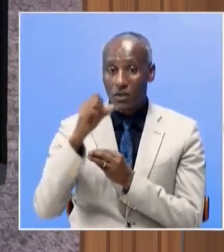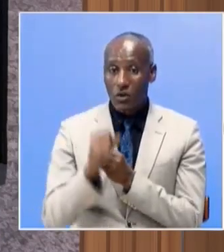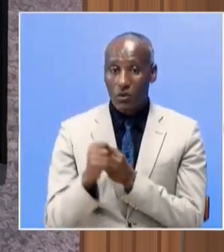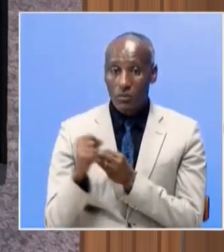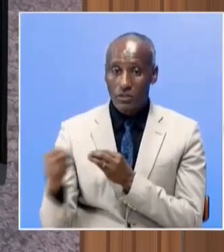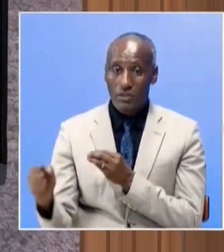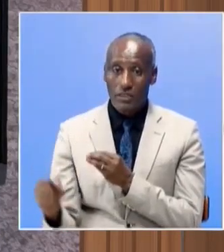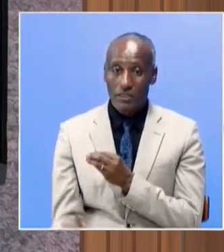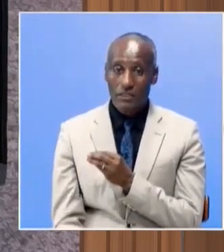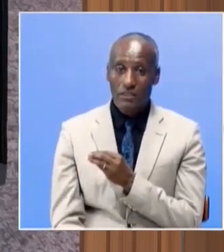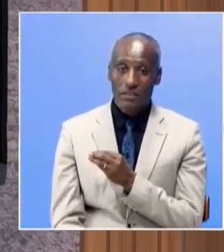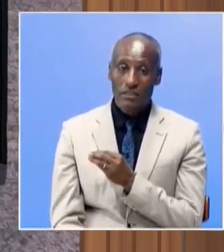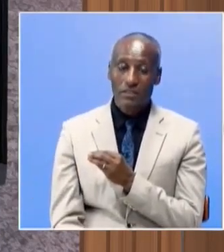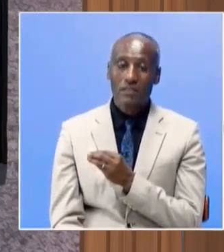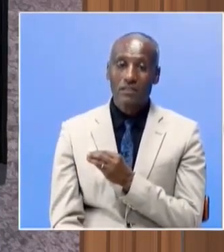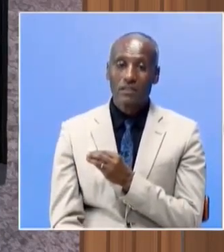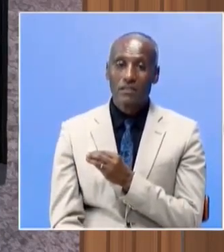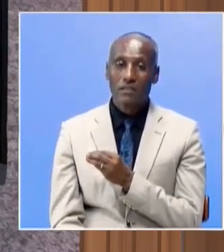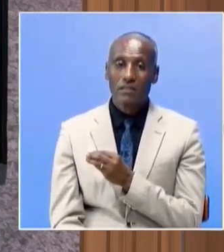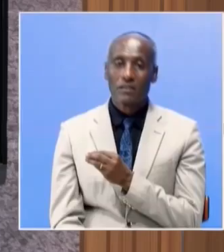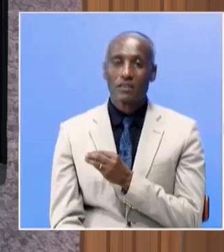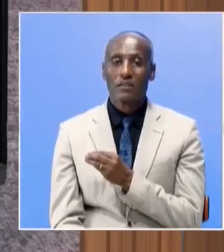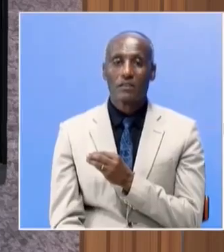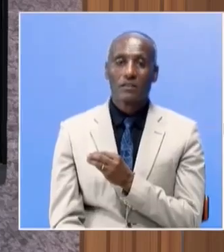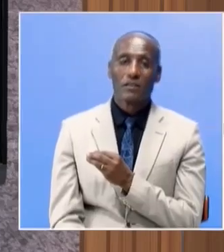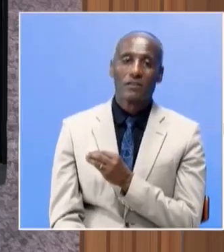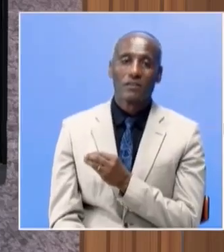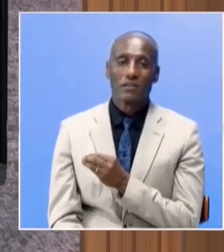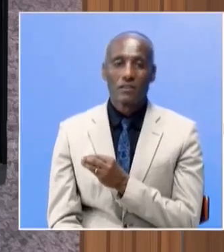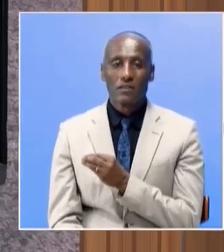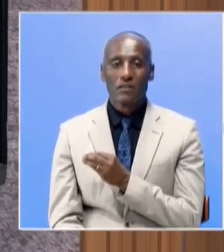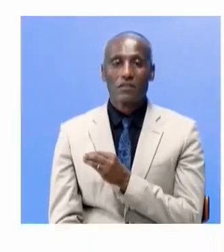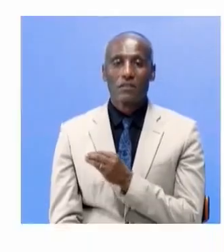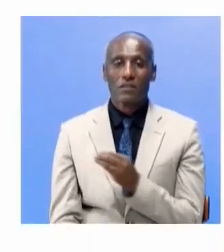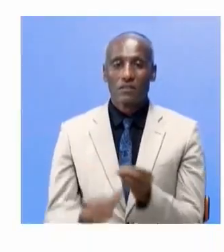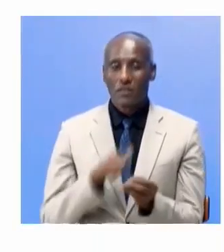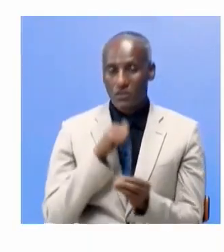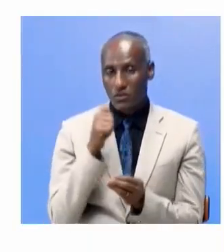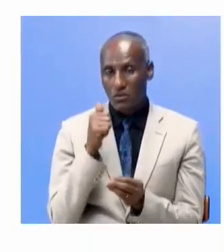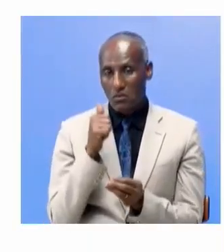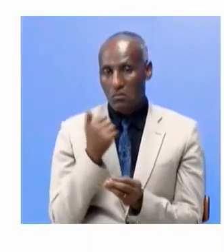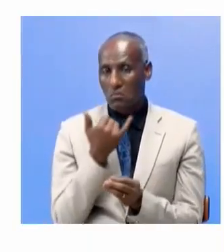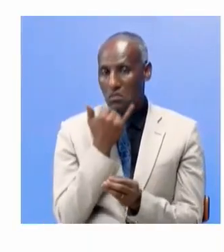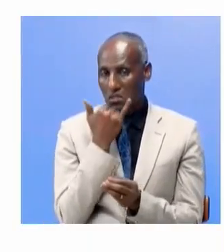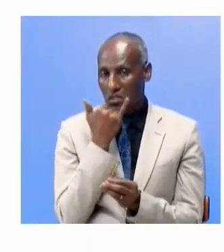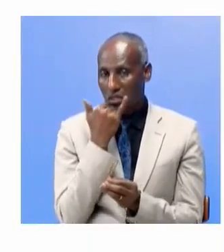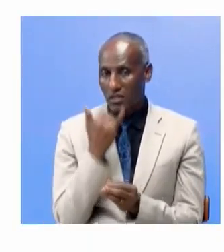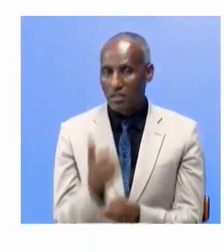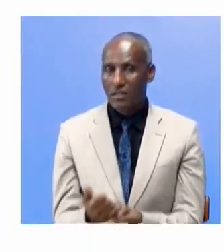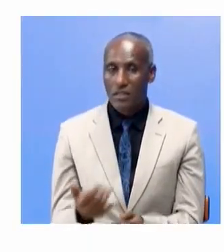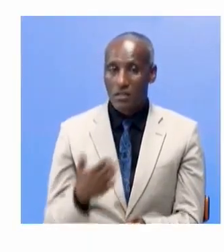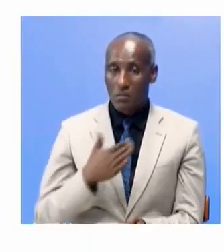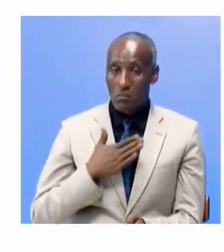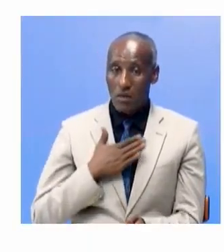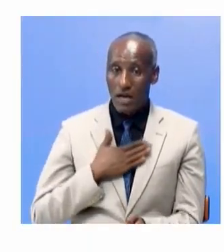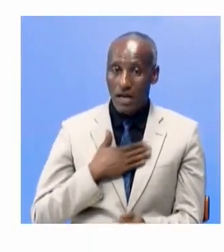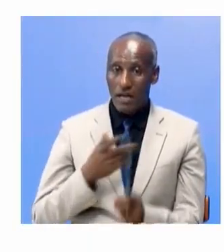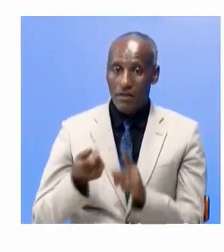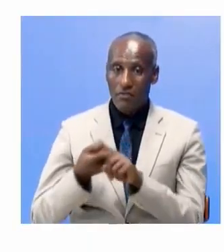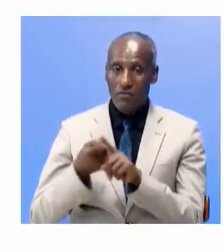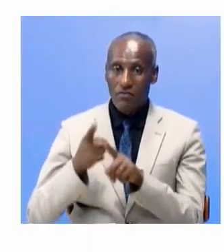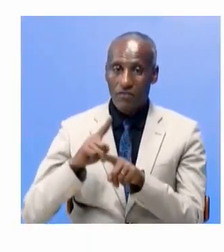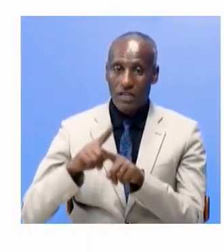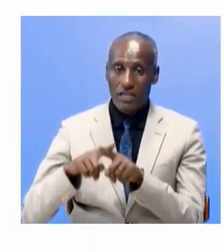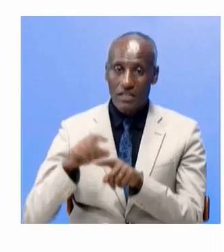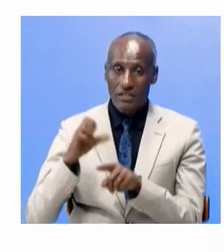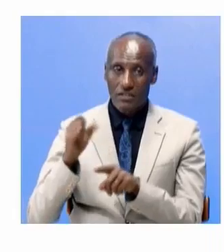My friend, this is subject. So there is no mistake here. My